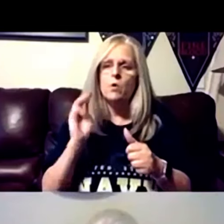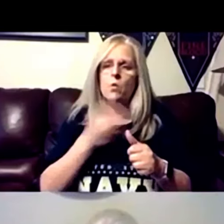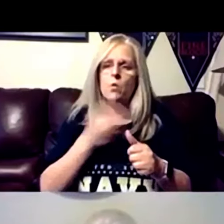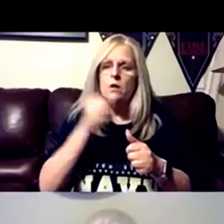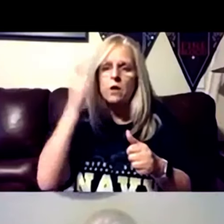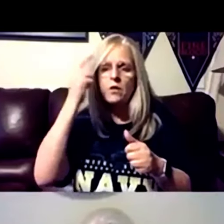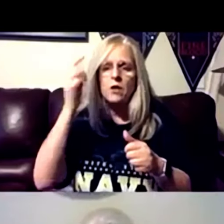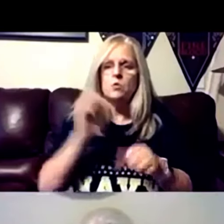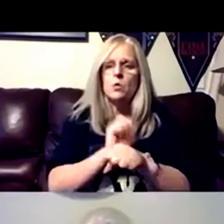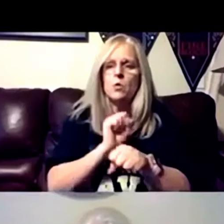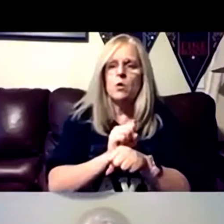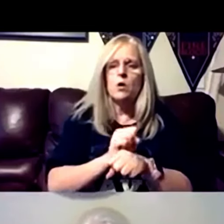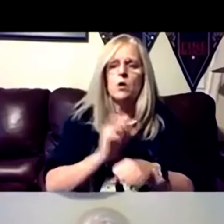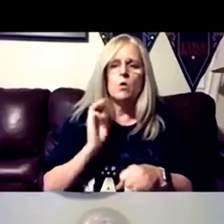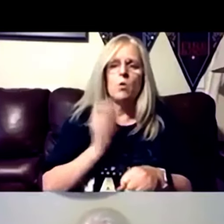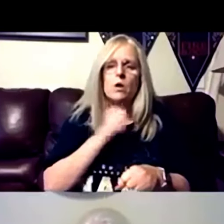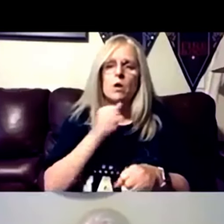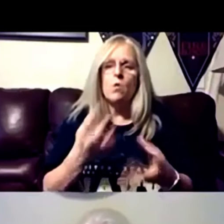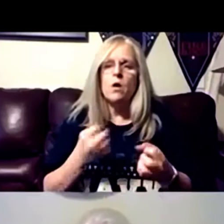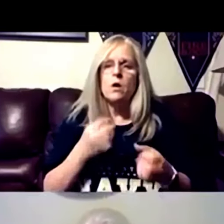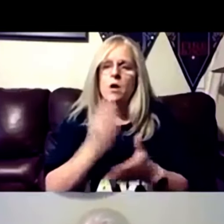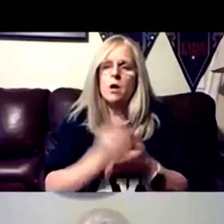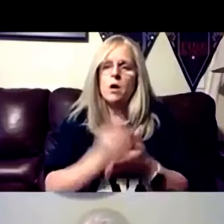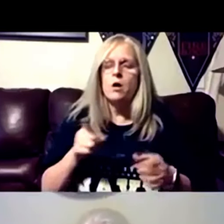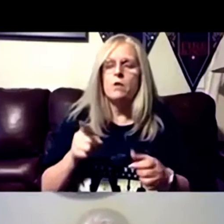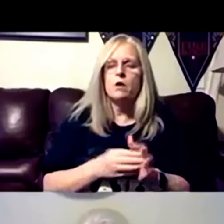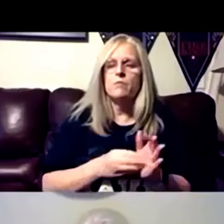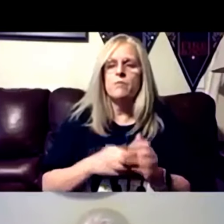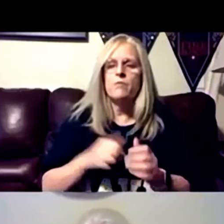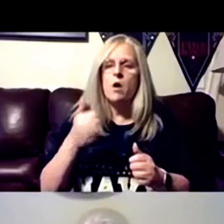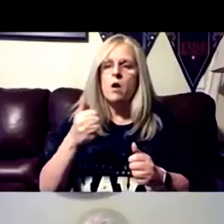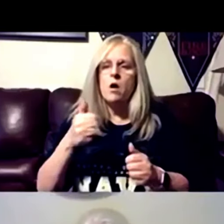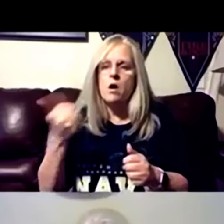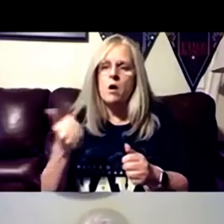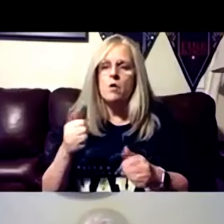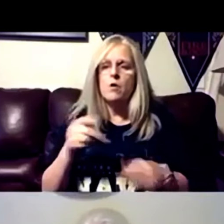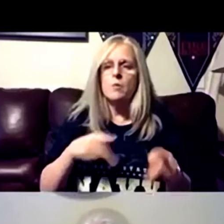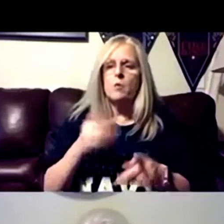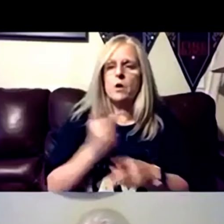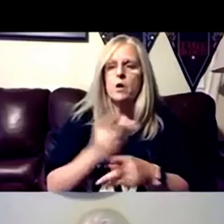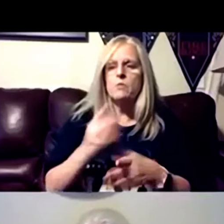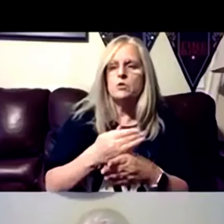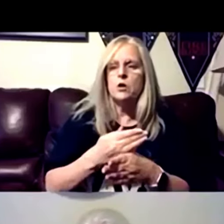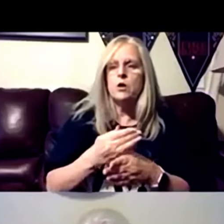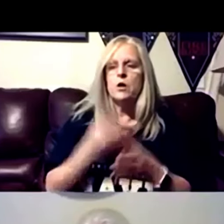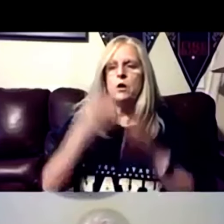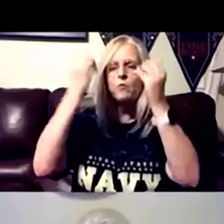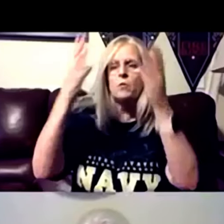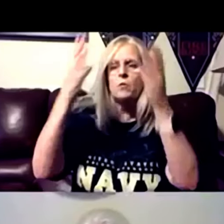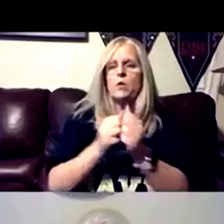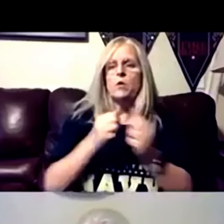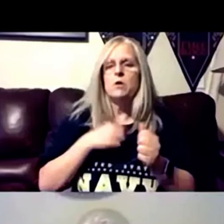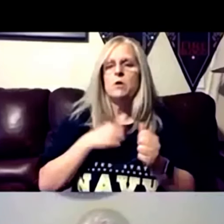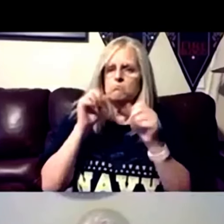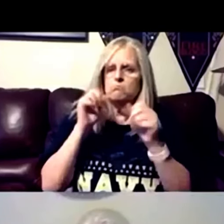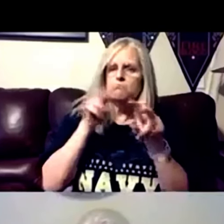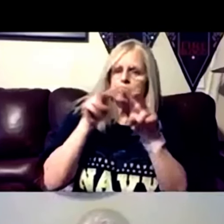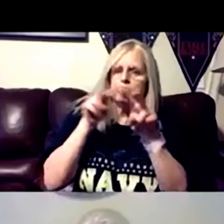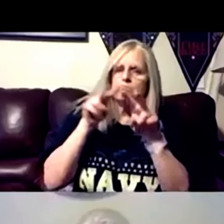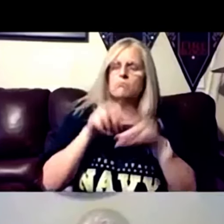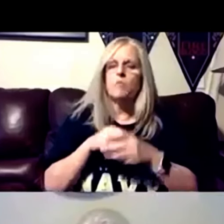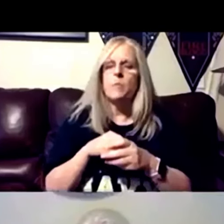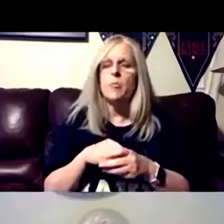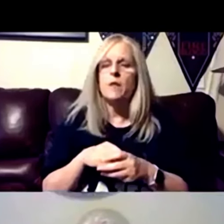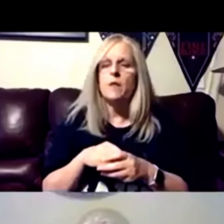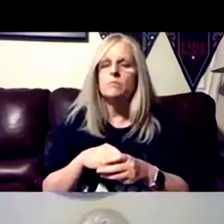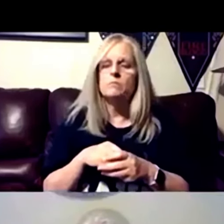was going to work. We didn't want to be a part of it. And then other people kept sharing information with me. No, you got to take a look. You got to take a look. So eventually I